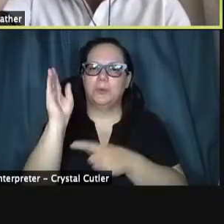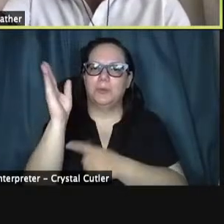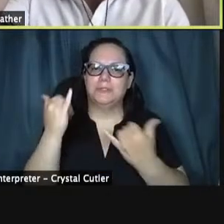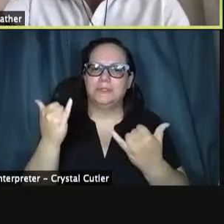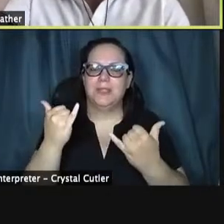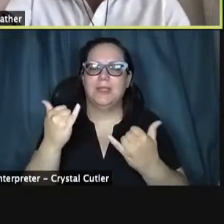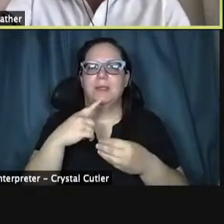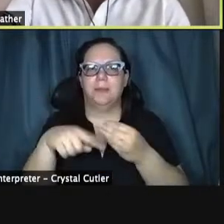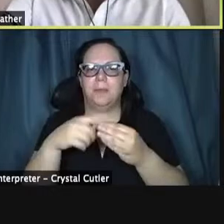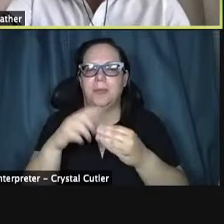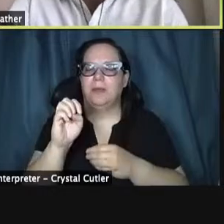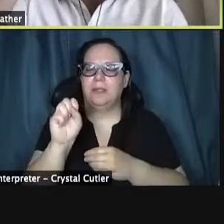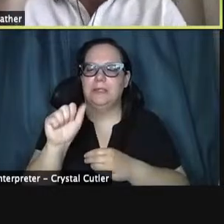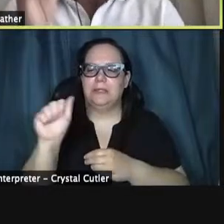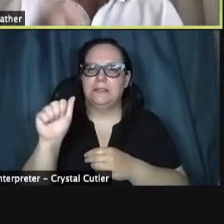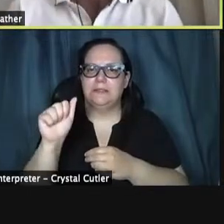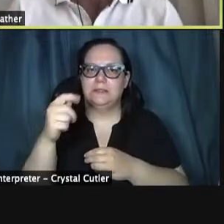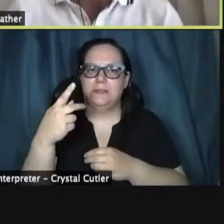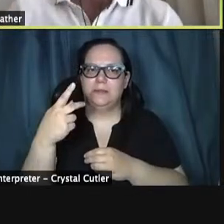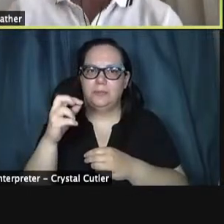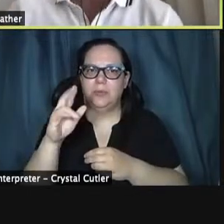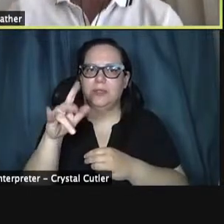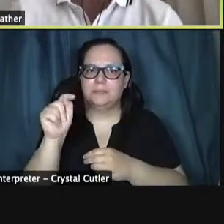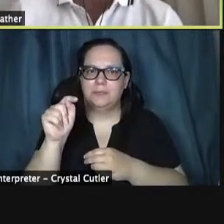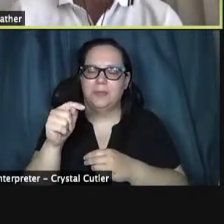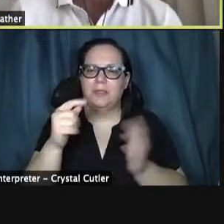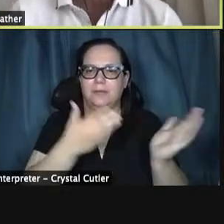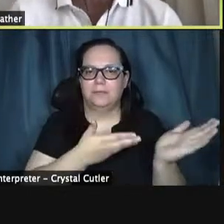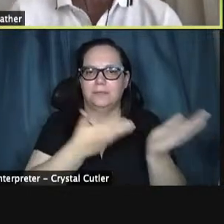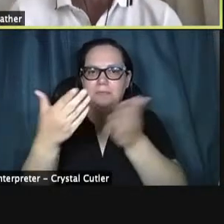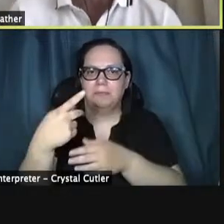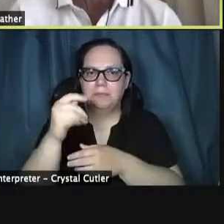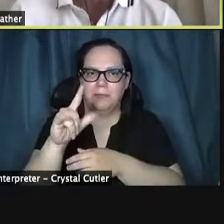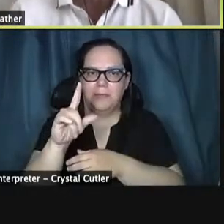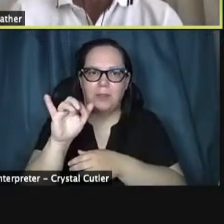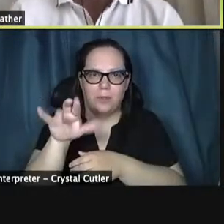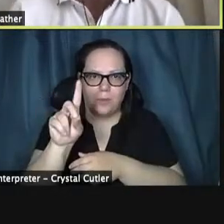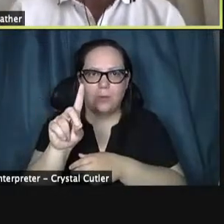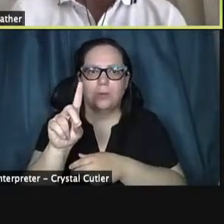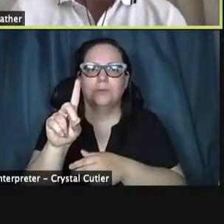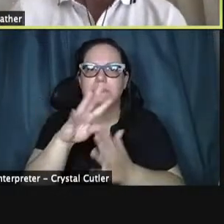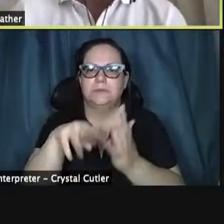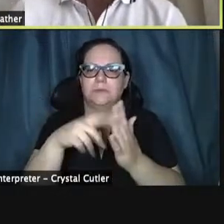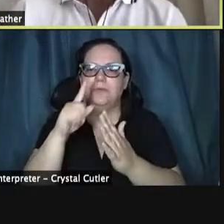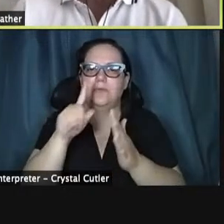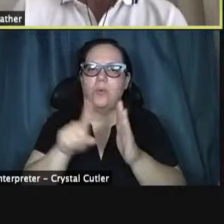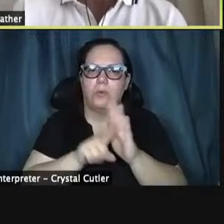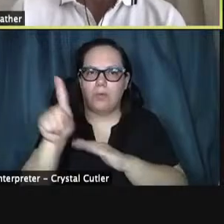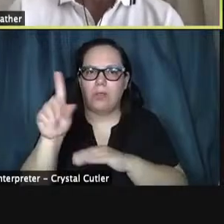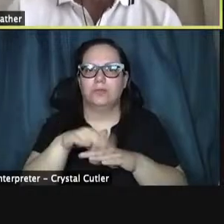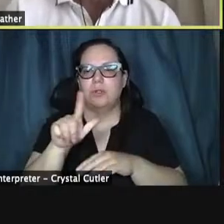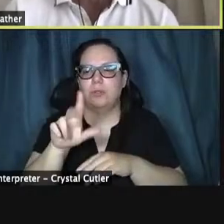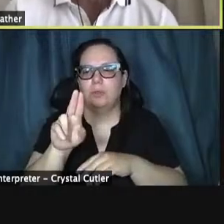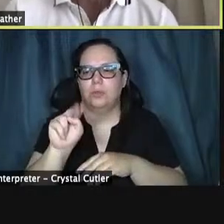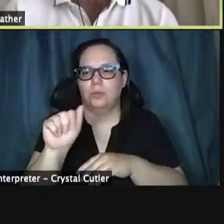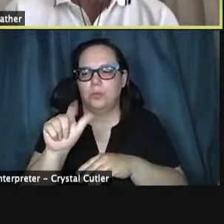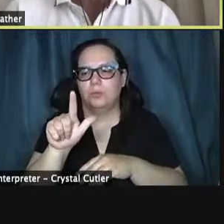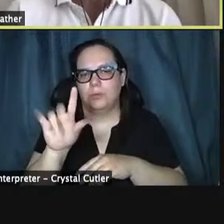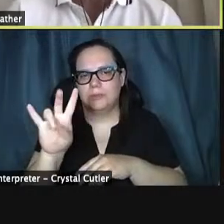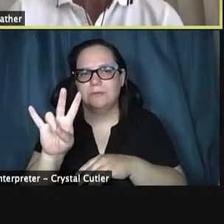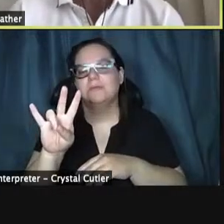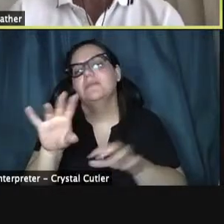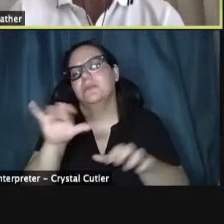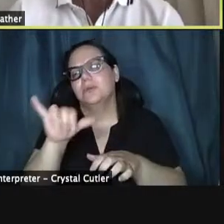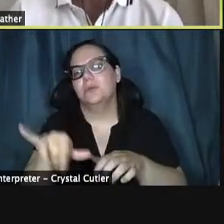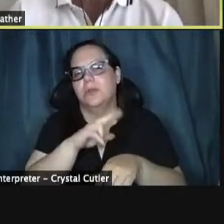the ESA Prospect payload, which is scheduled for launch on Lunar 27. I'm doing this, of course, on behalf of